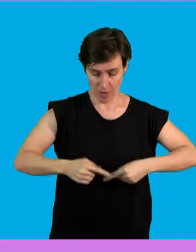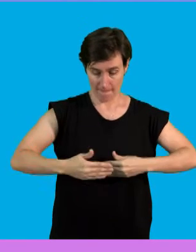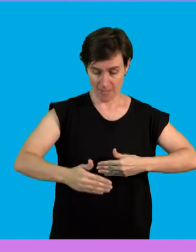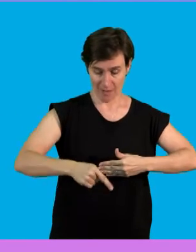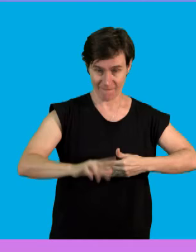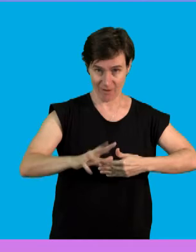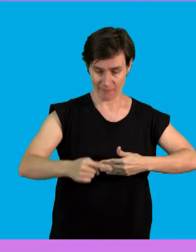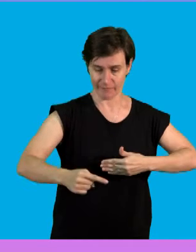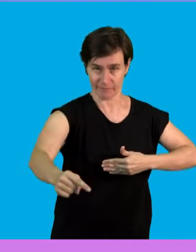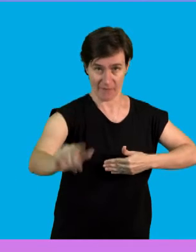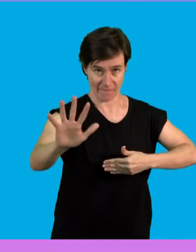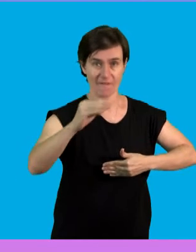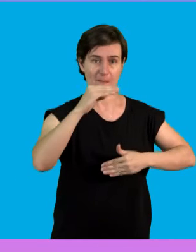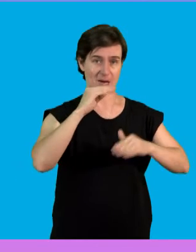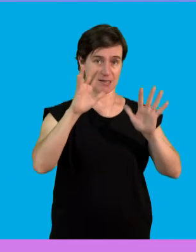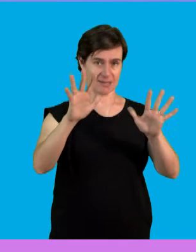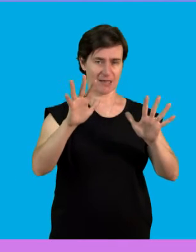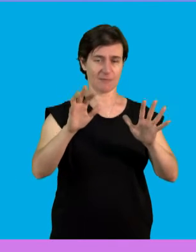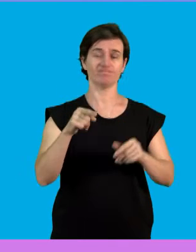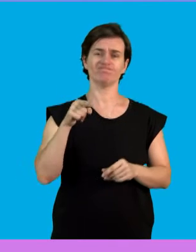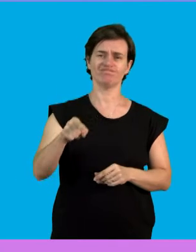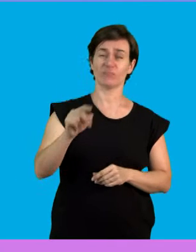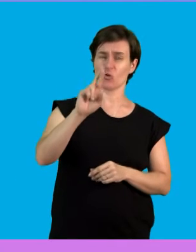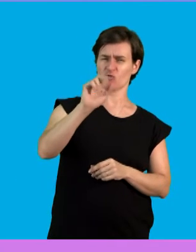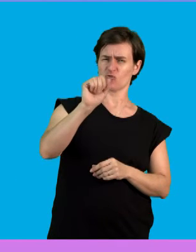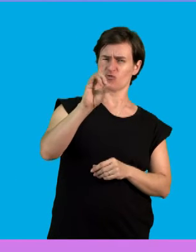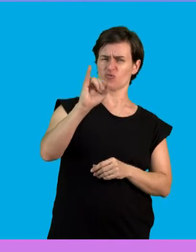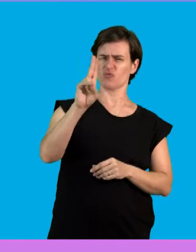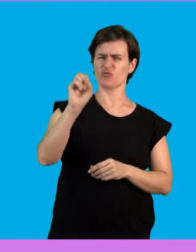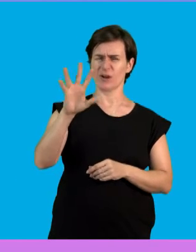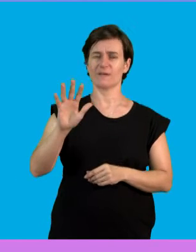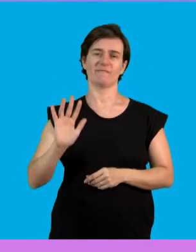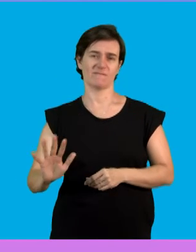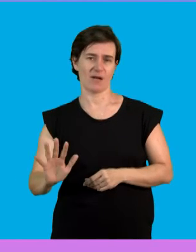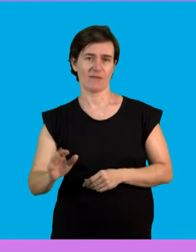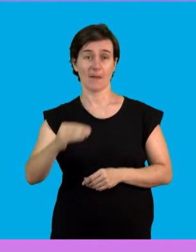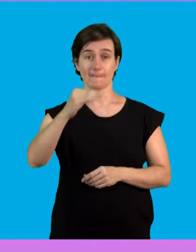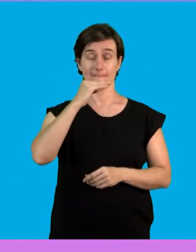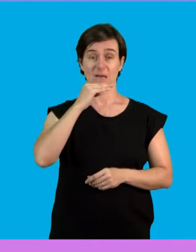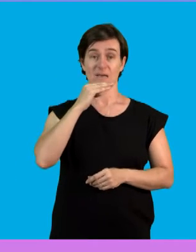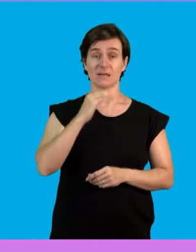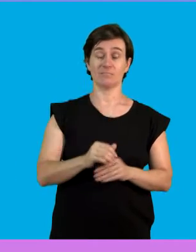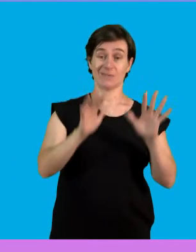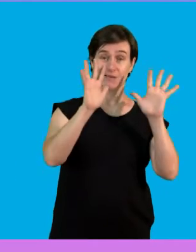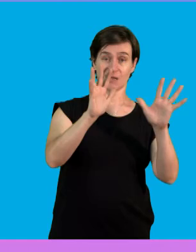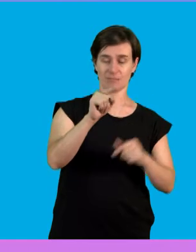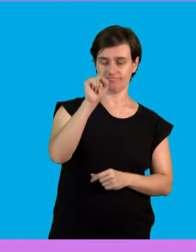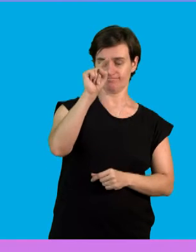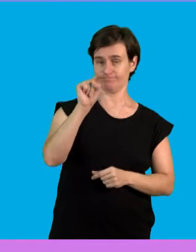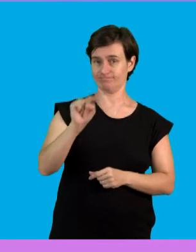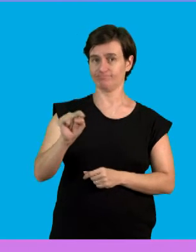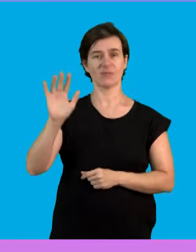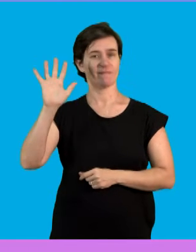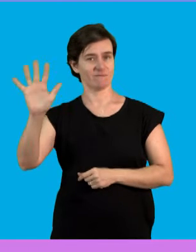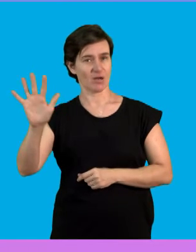5, and then the radius is 5, and that makes it 10